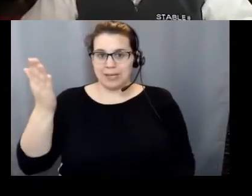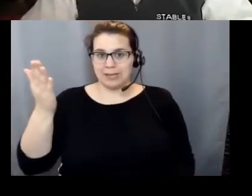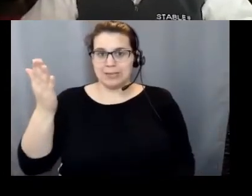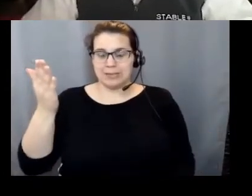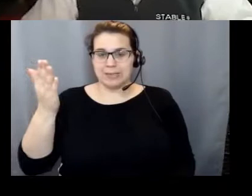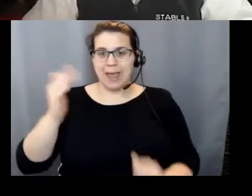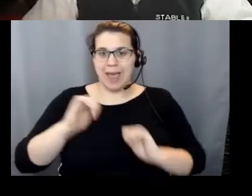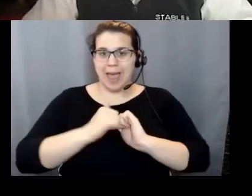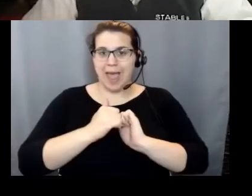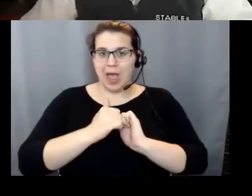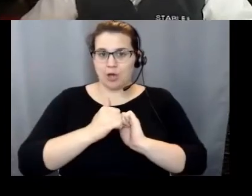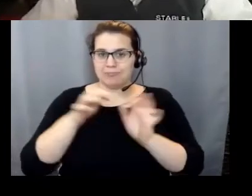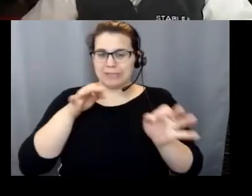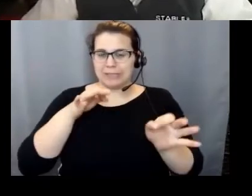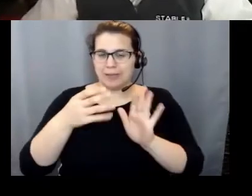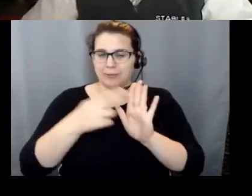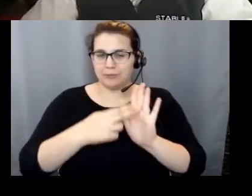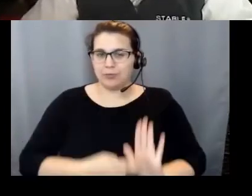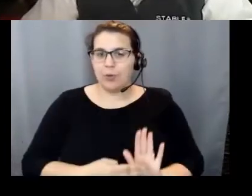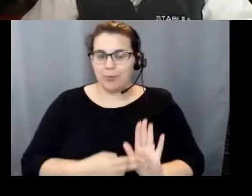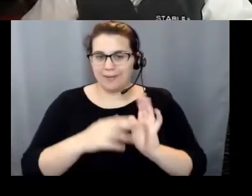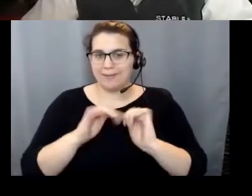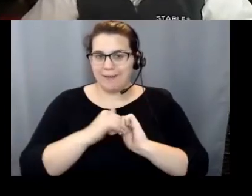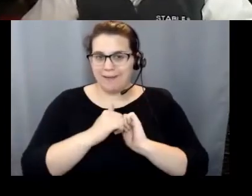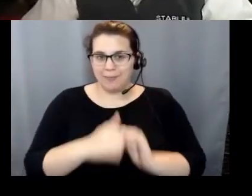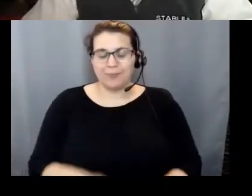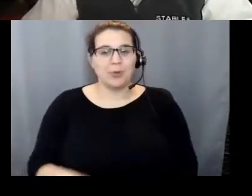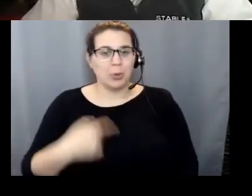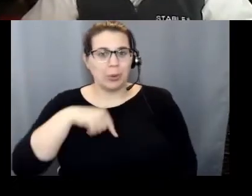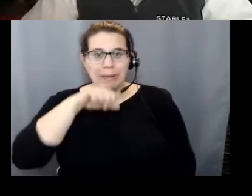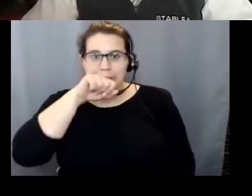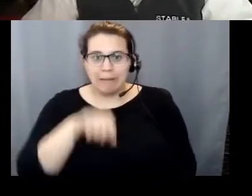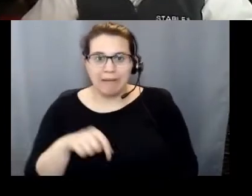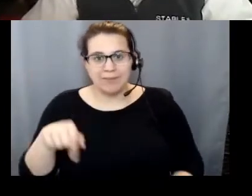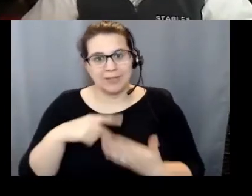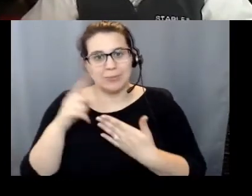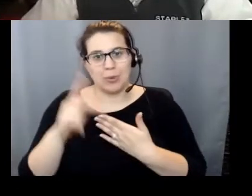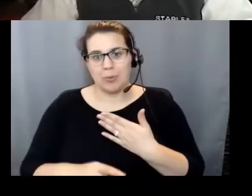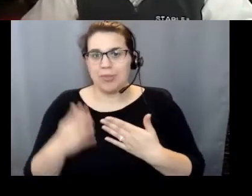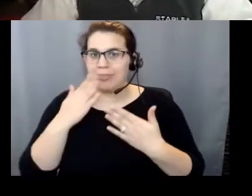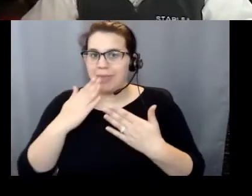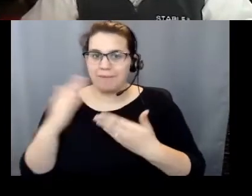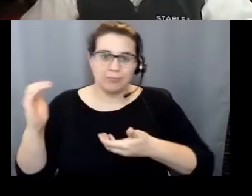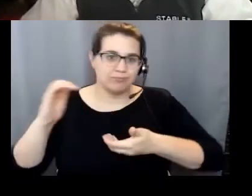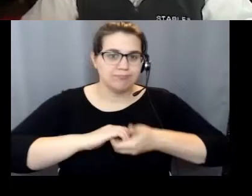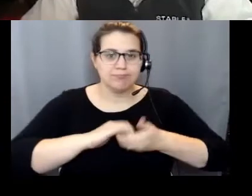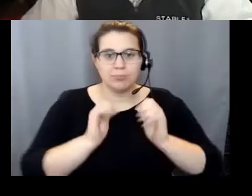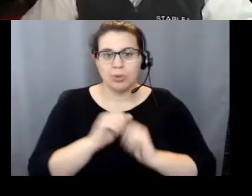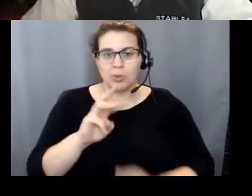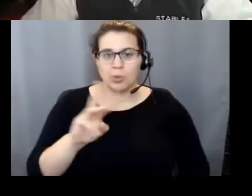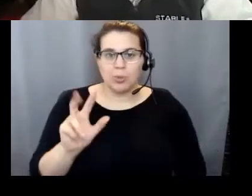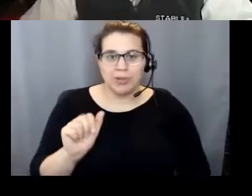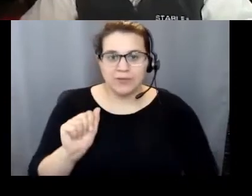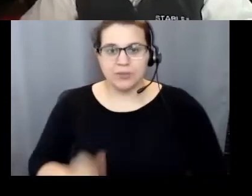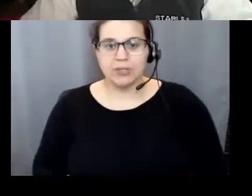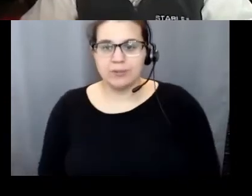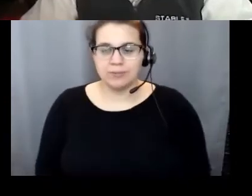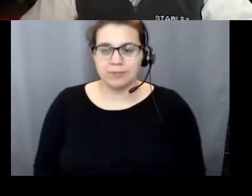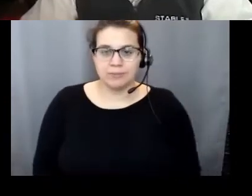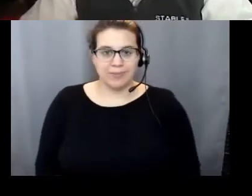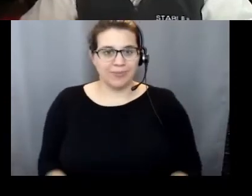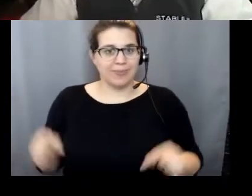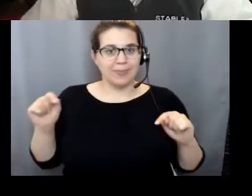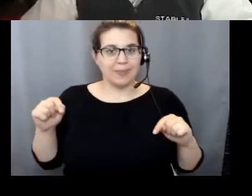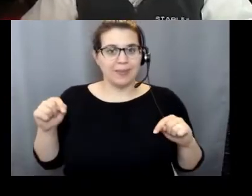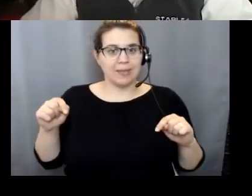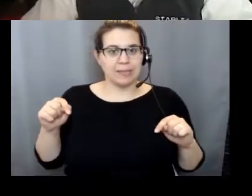enrollment walkthrough. We love this program. We're so grateful to be partnered with West Virginia. And, you know, this is